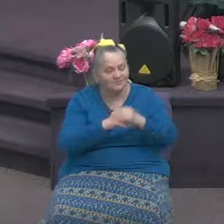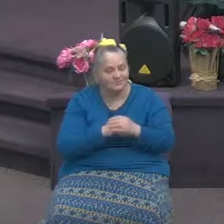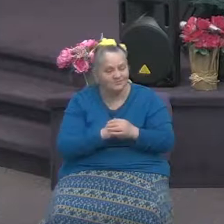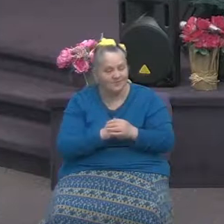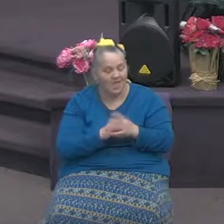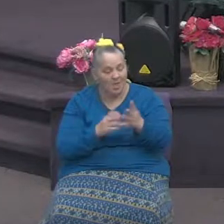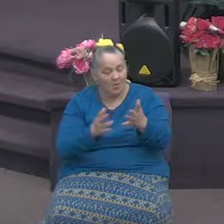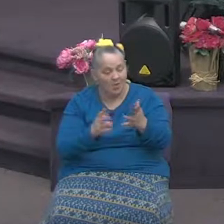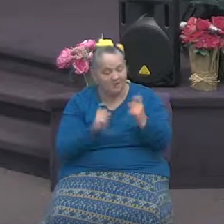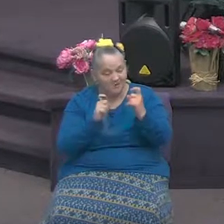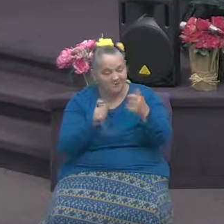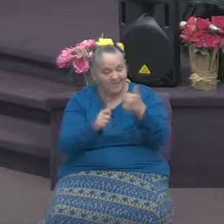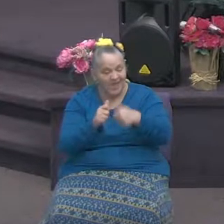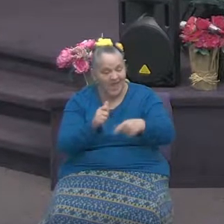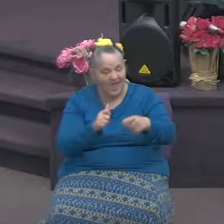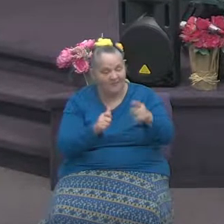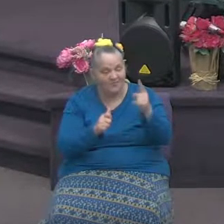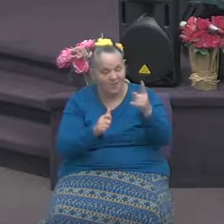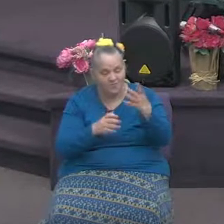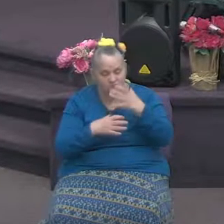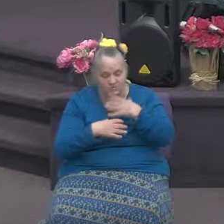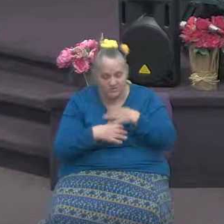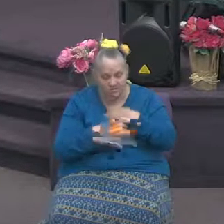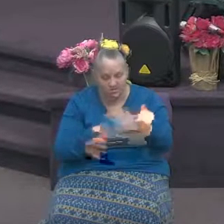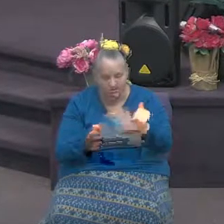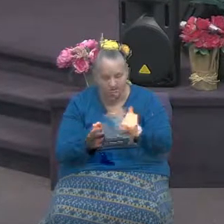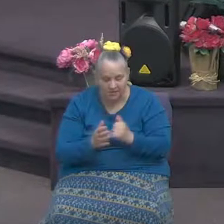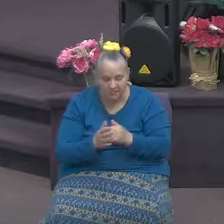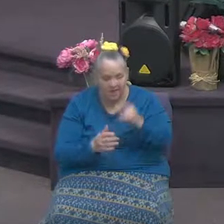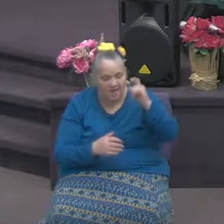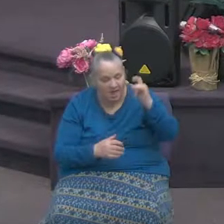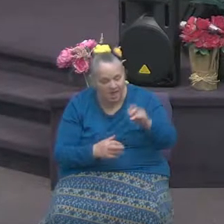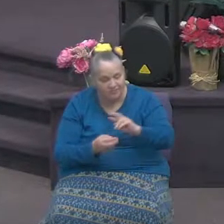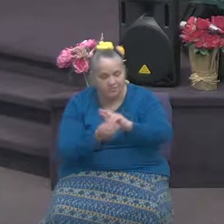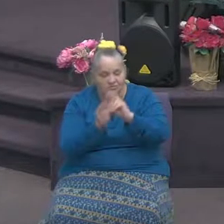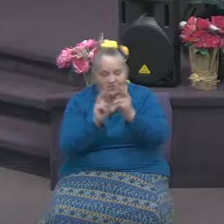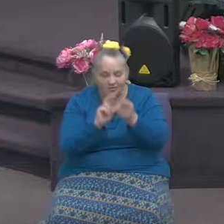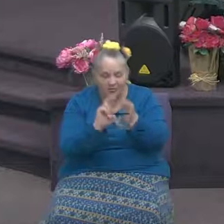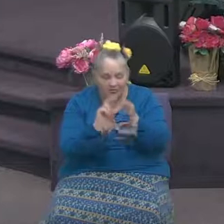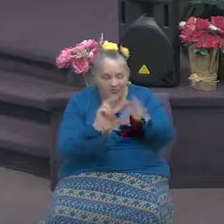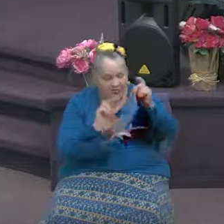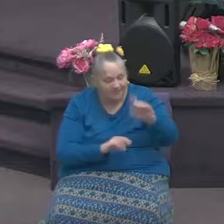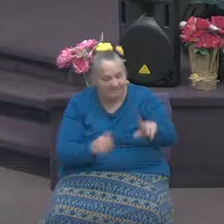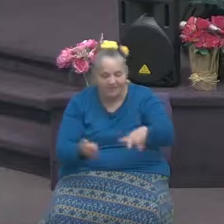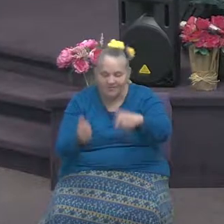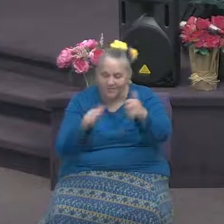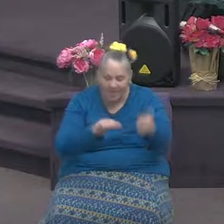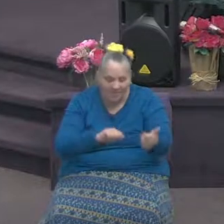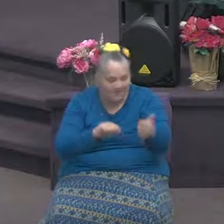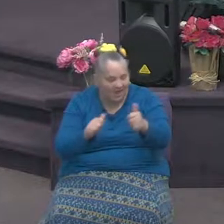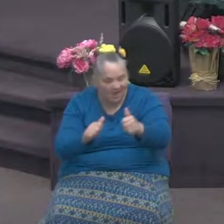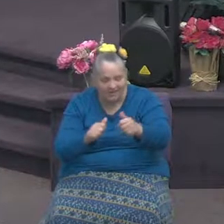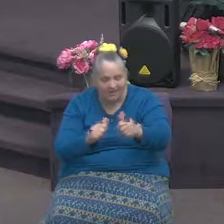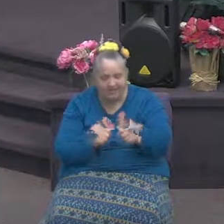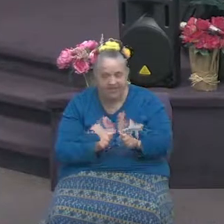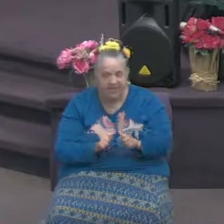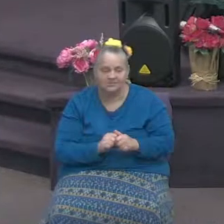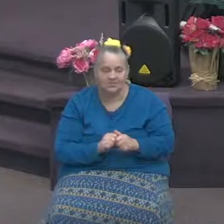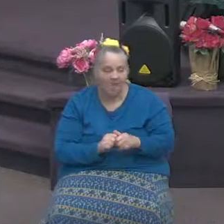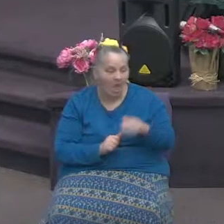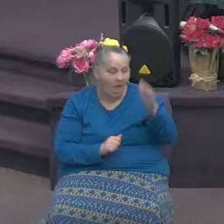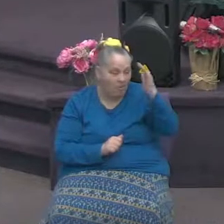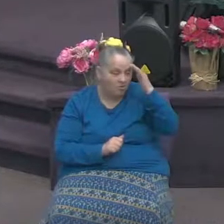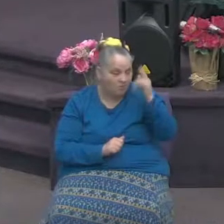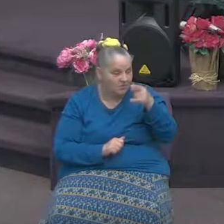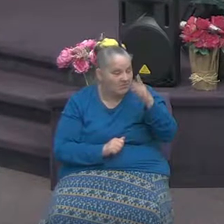God wants to give to everyone who desires it. But you've got to repent. You've got to be baptized. And I know